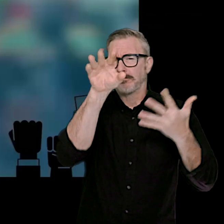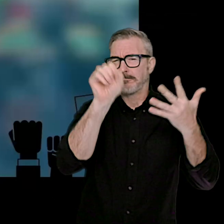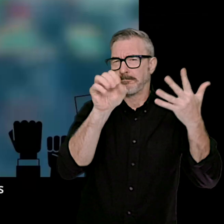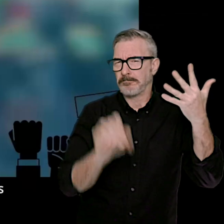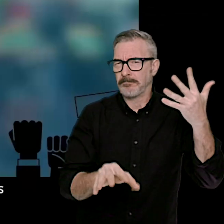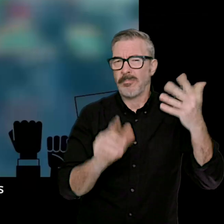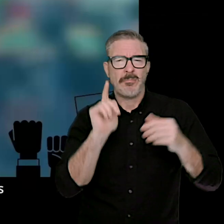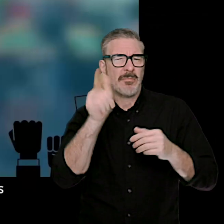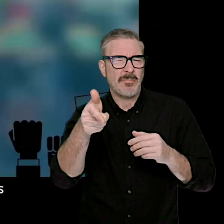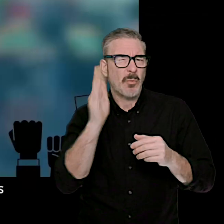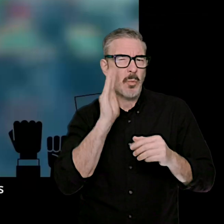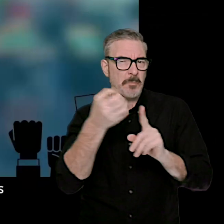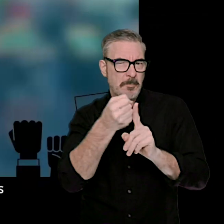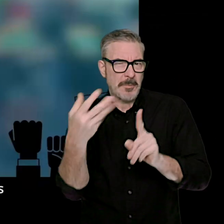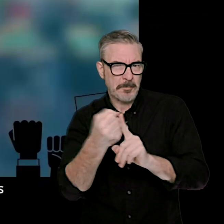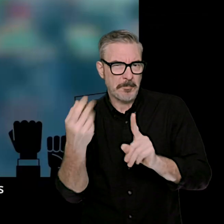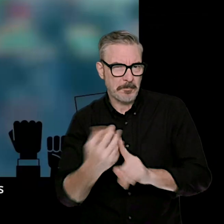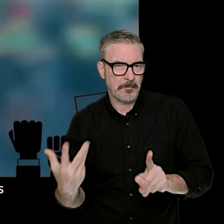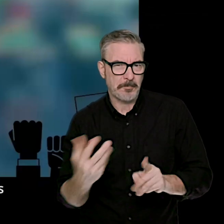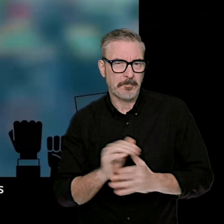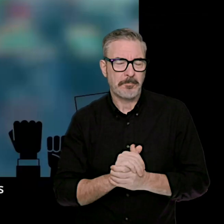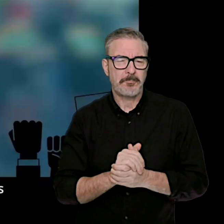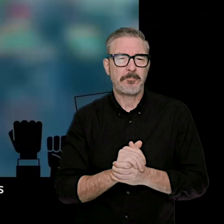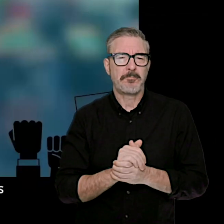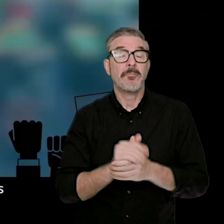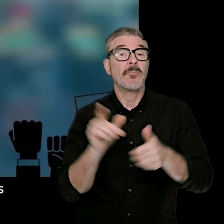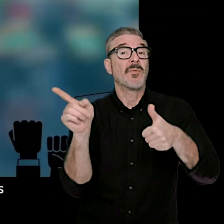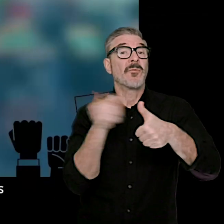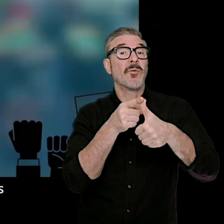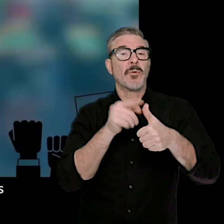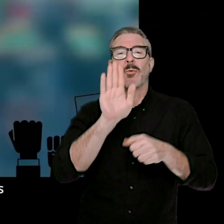violate or be in contravention of your rights and what that could look like.